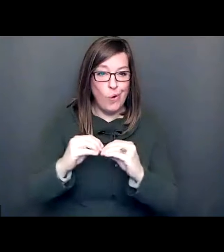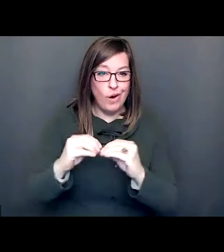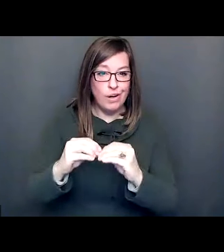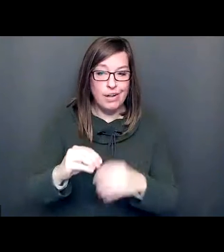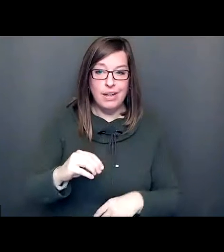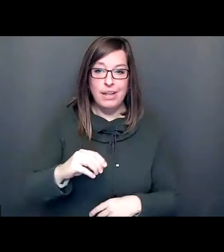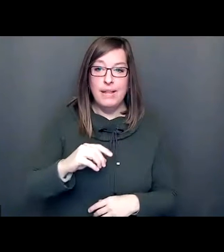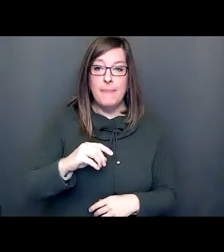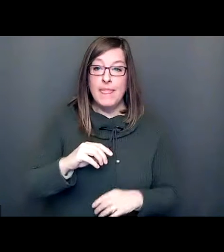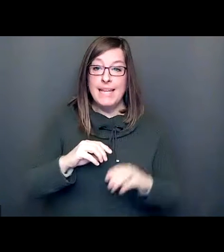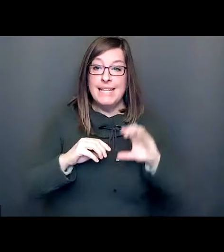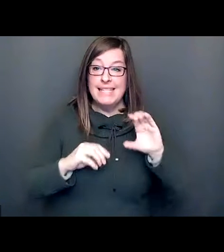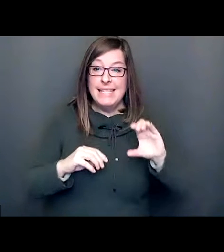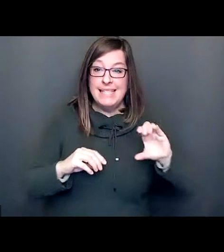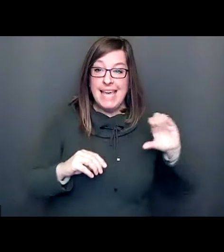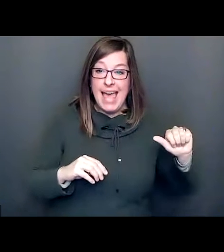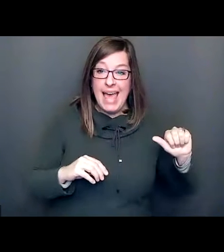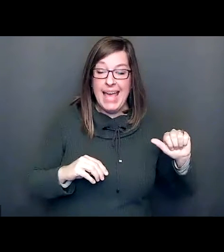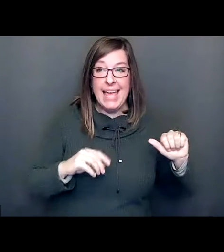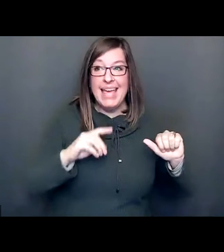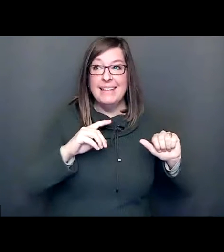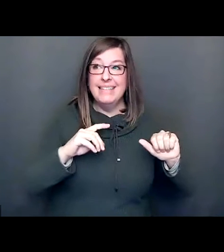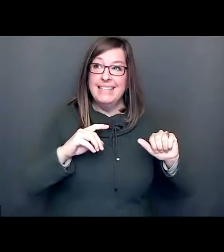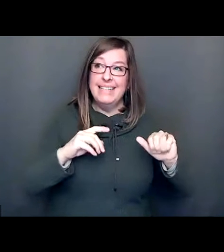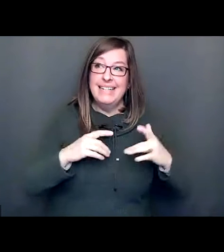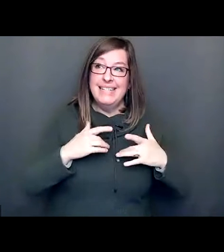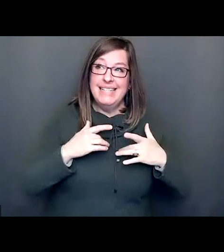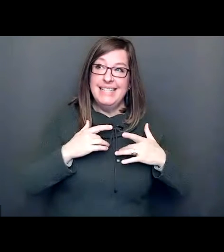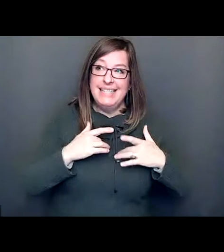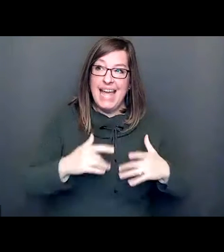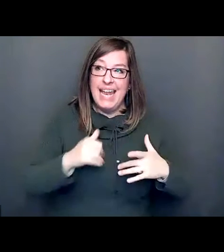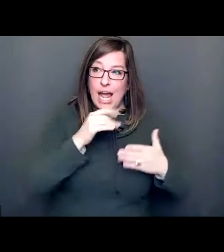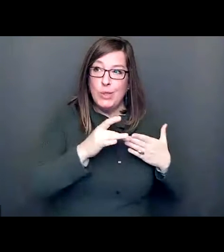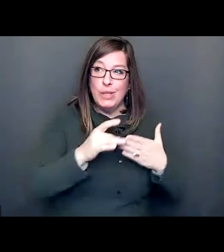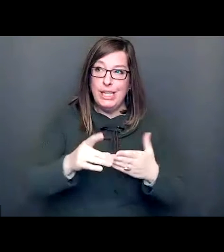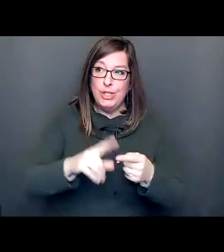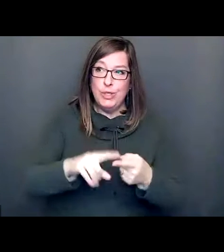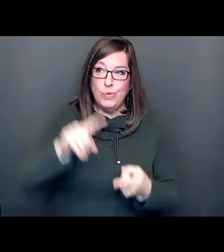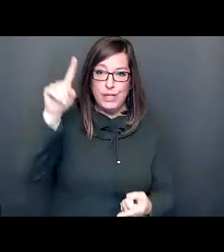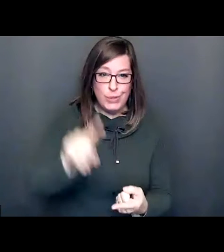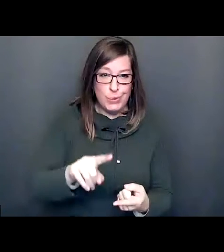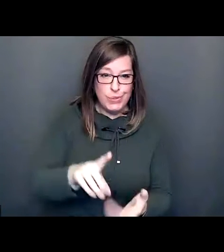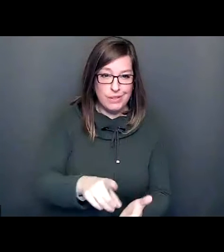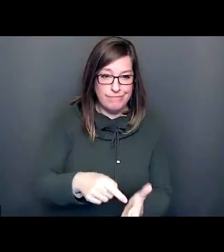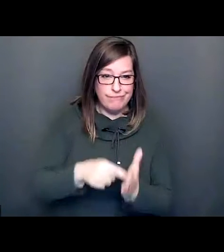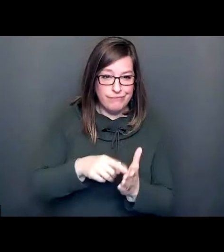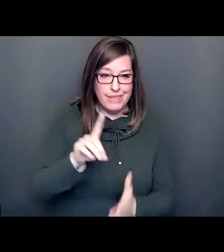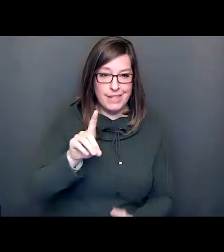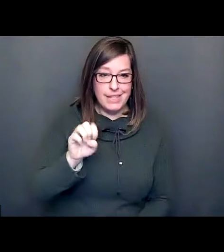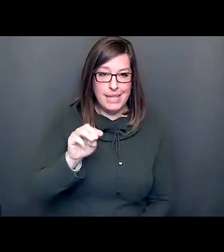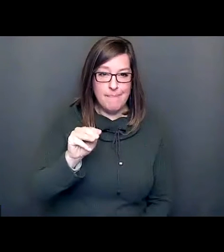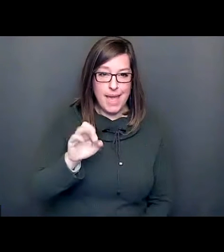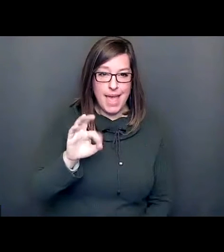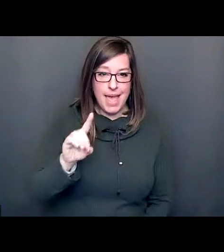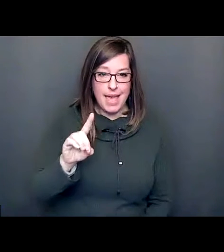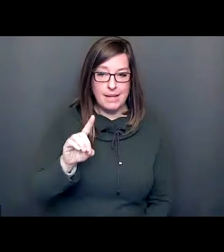a aggregation to a demand reduction program, but our partner Joule Assets has